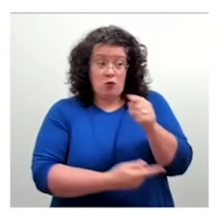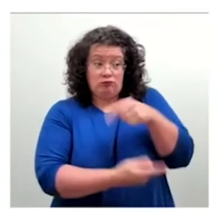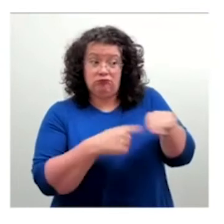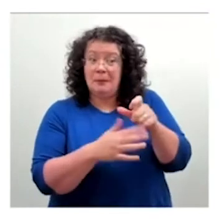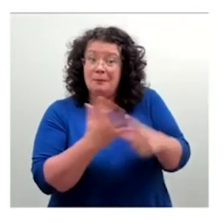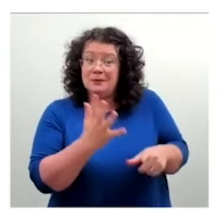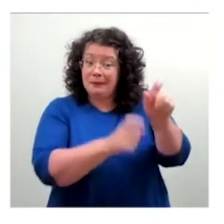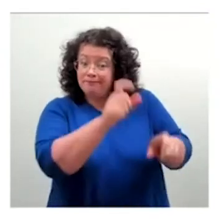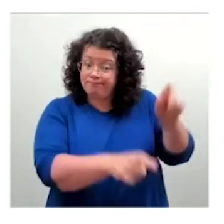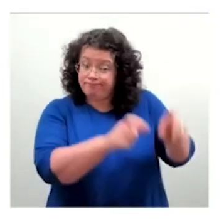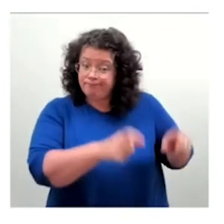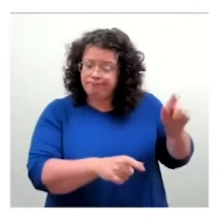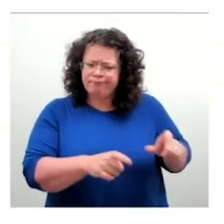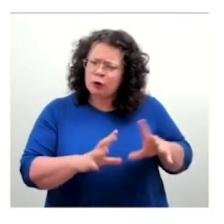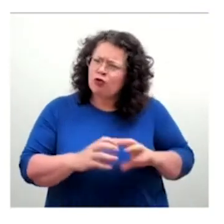it and grow it.